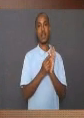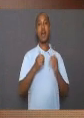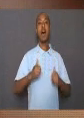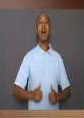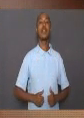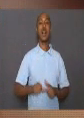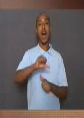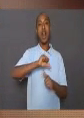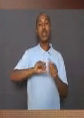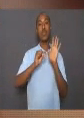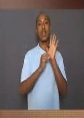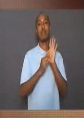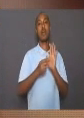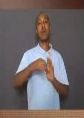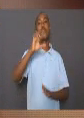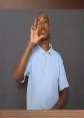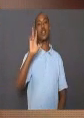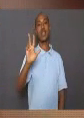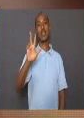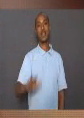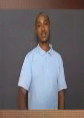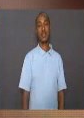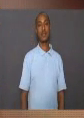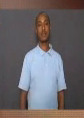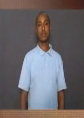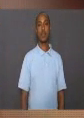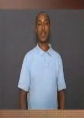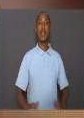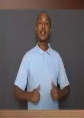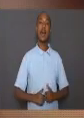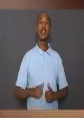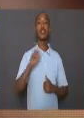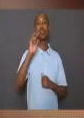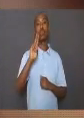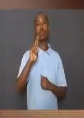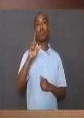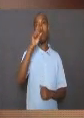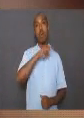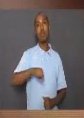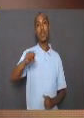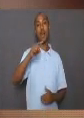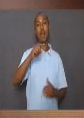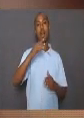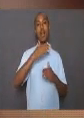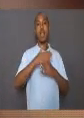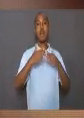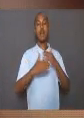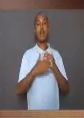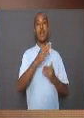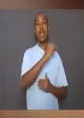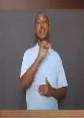an atomic number of 3. It has 2 orbital levels and